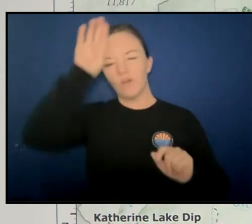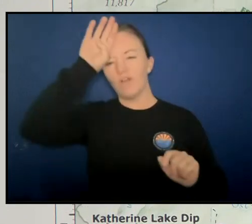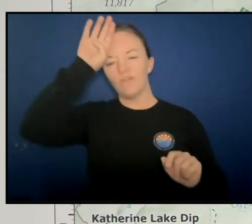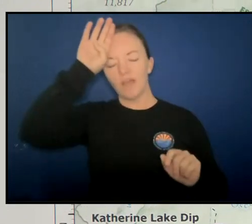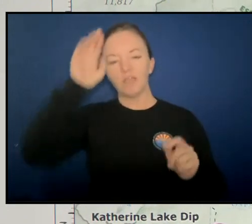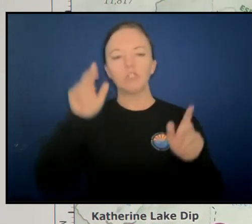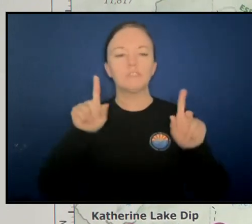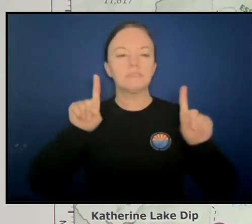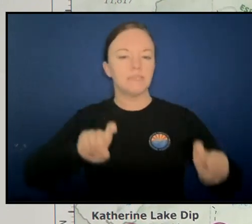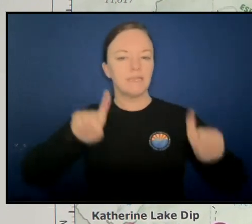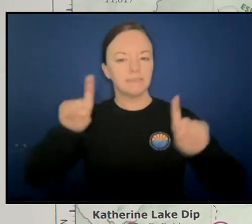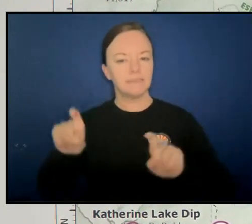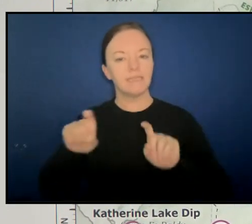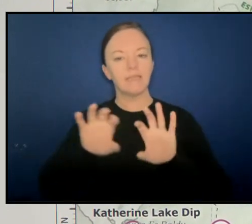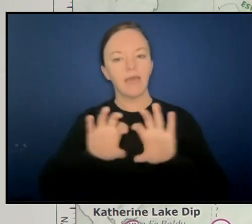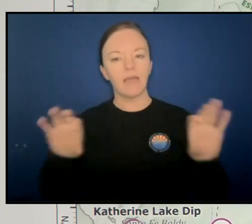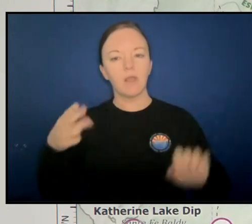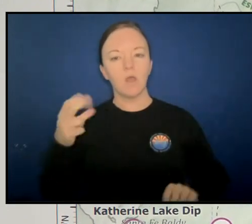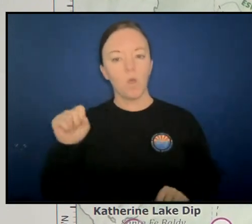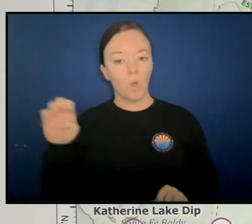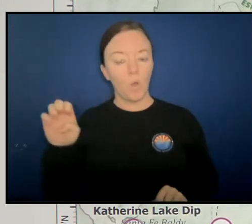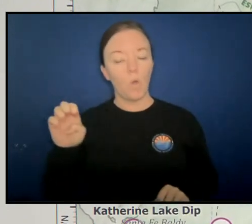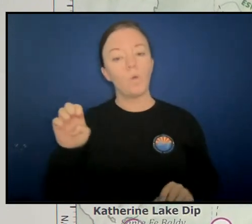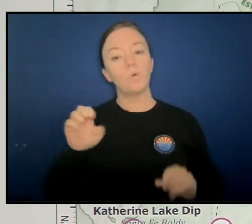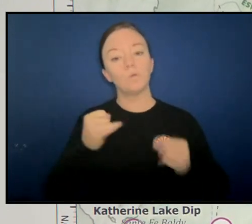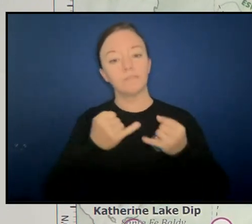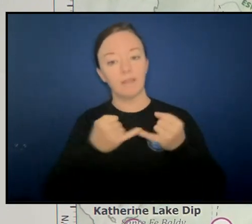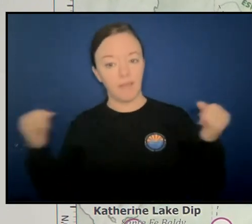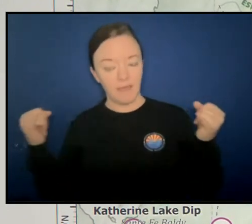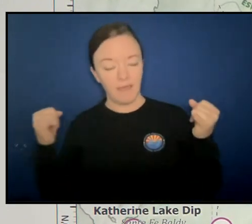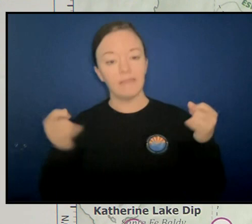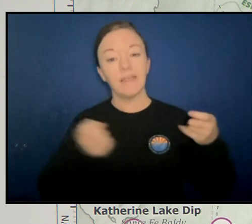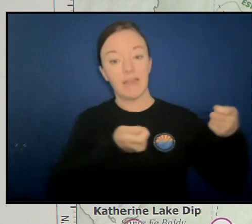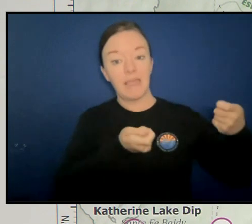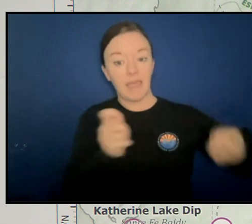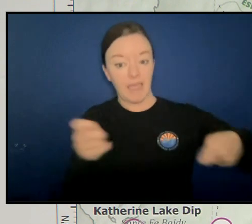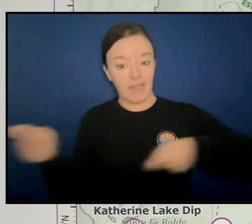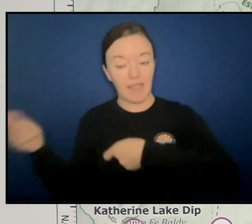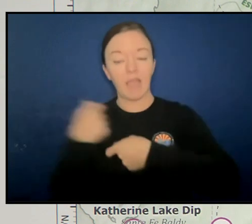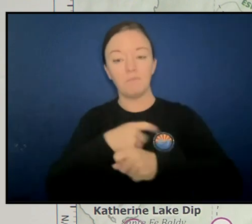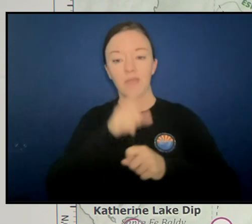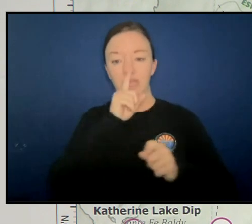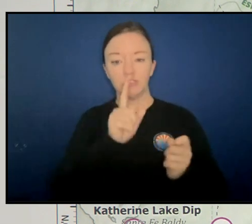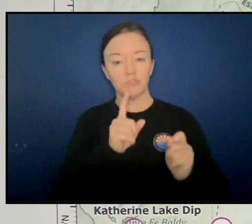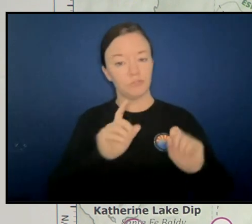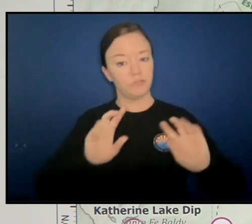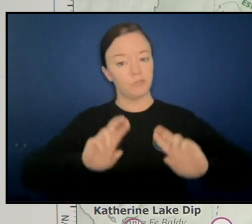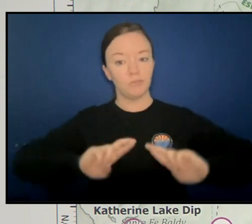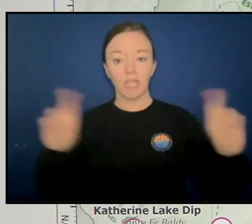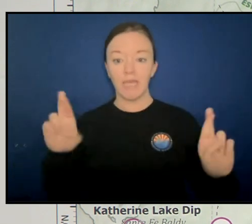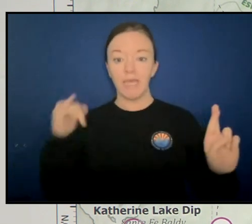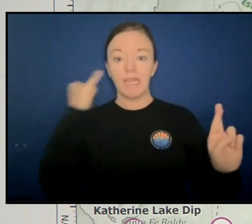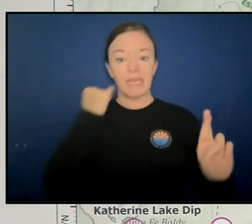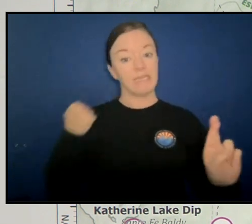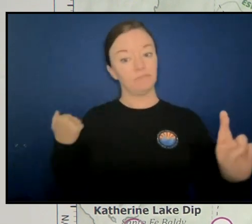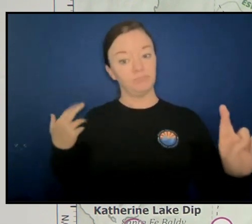lines that are in there, those hand lines, continuing to prep and just make sure that we've got everything where we want it in the event that the fire comes to that